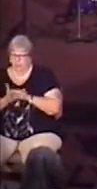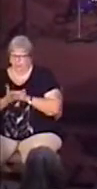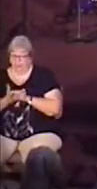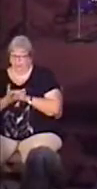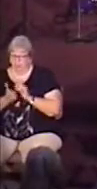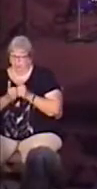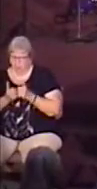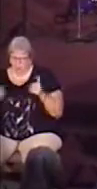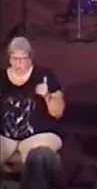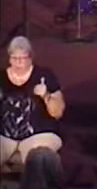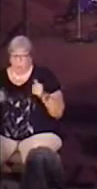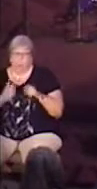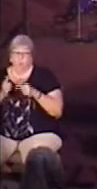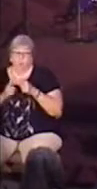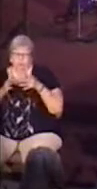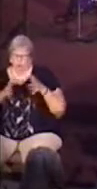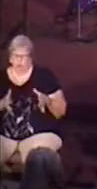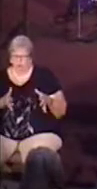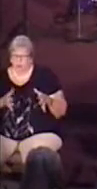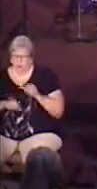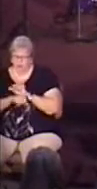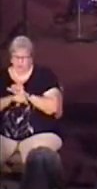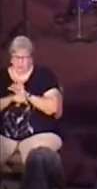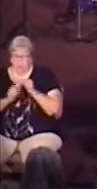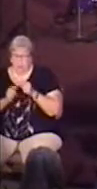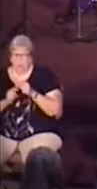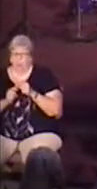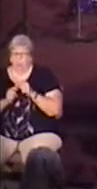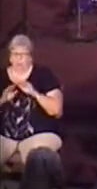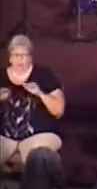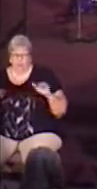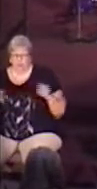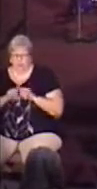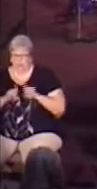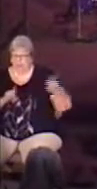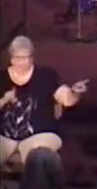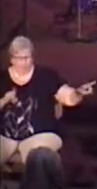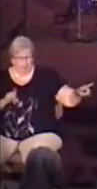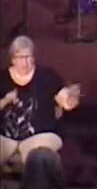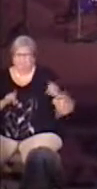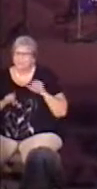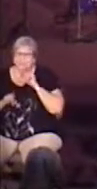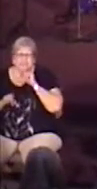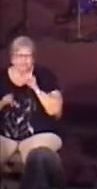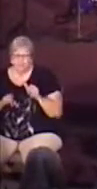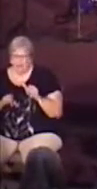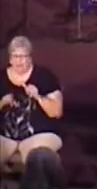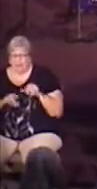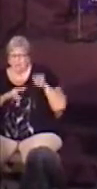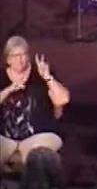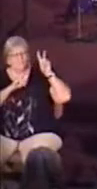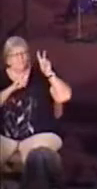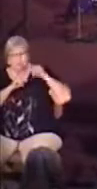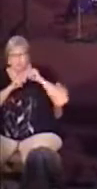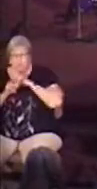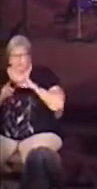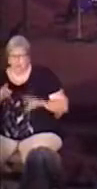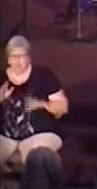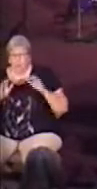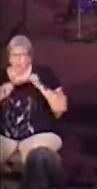you lost your job, when your children have went astray, have you not turned to the Lord, the hope of your